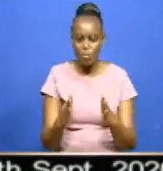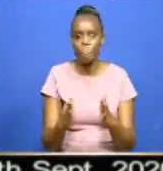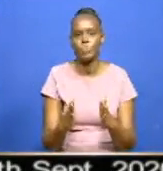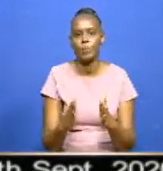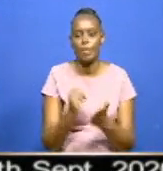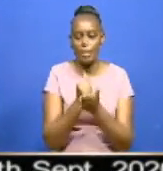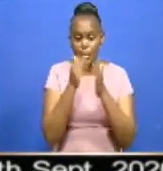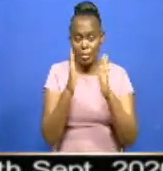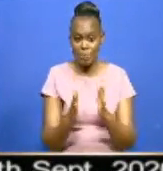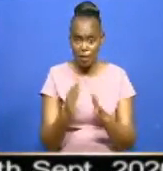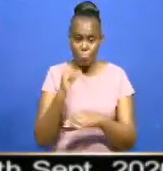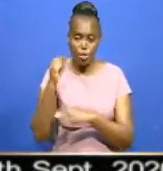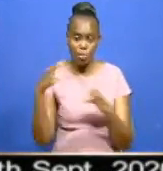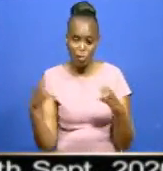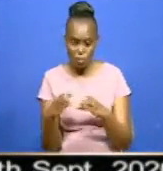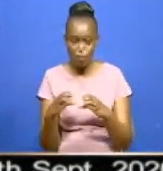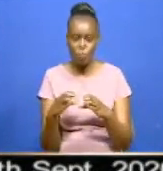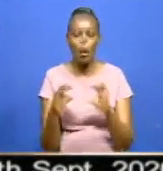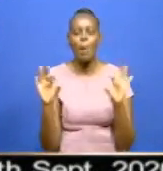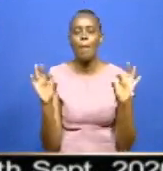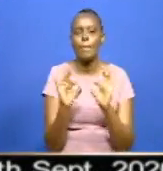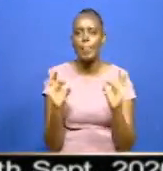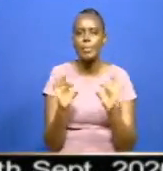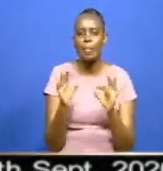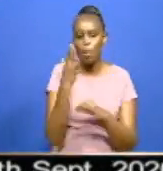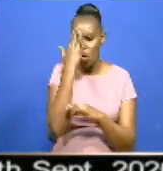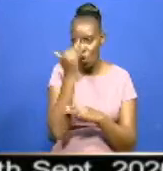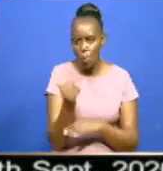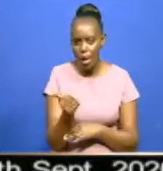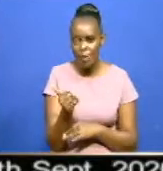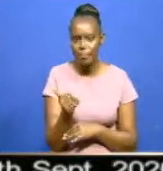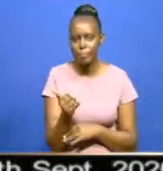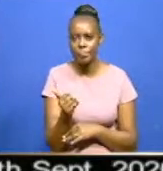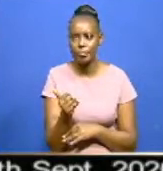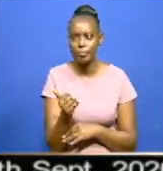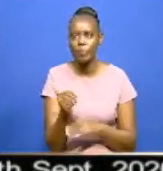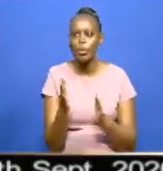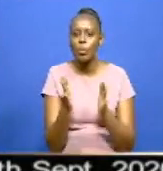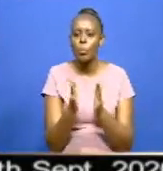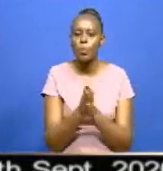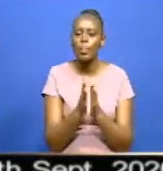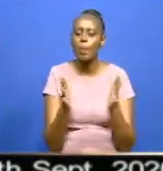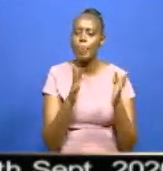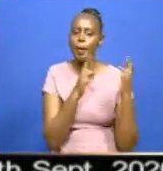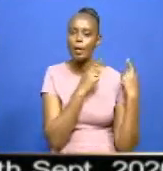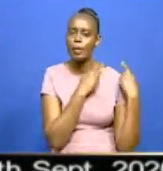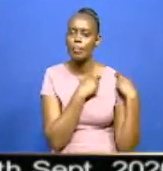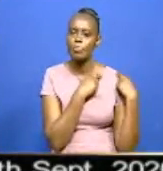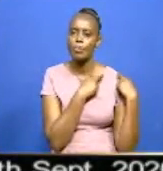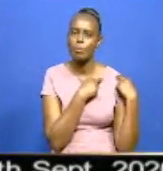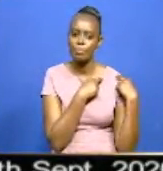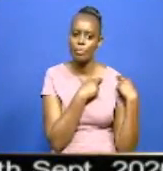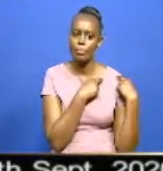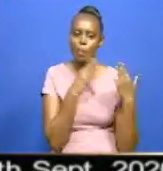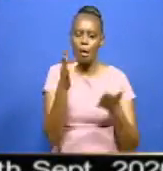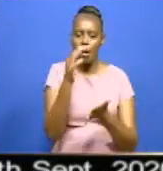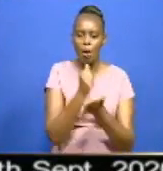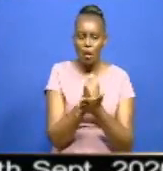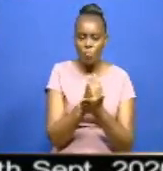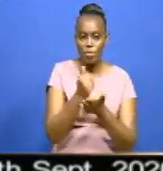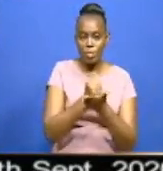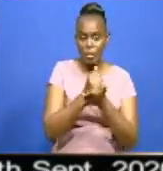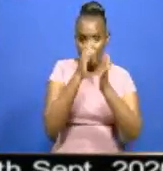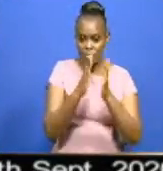is such a wonder why, Mr. Speaker, with such a huge responsibility that is the office of the Registrar